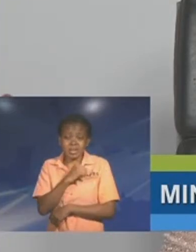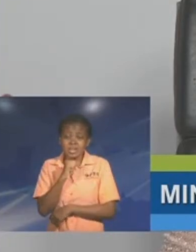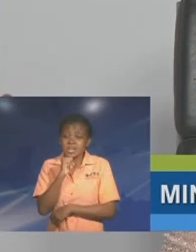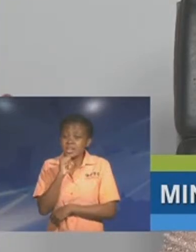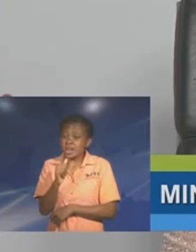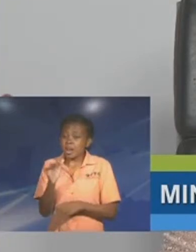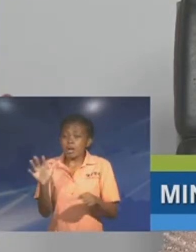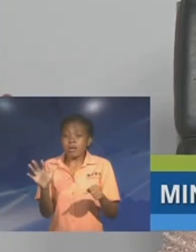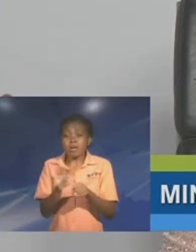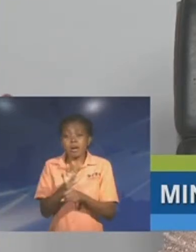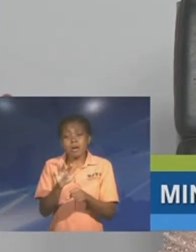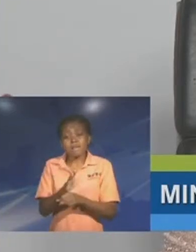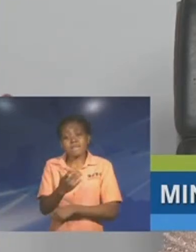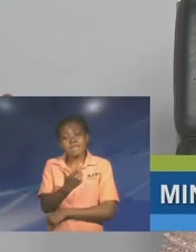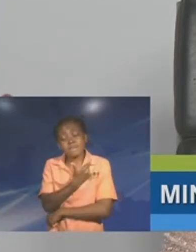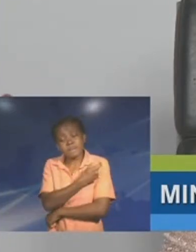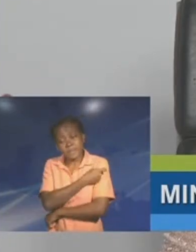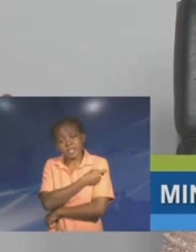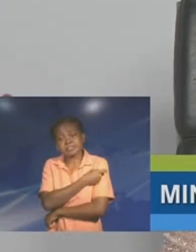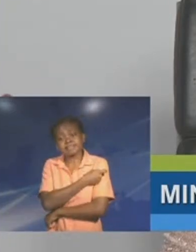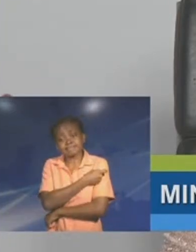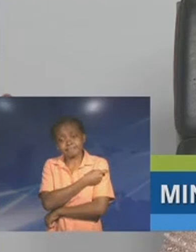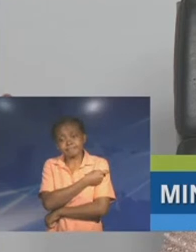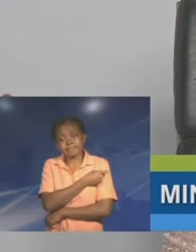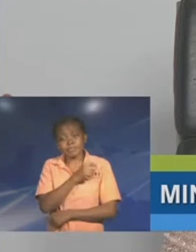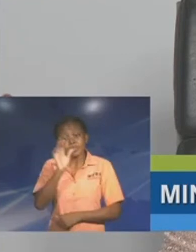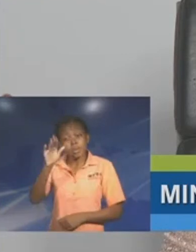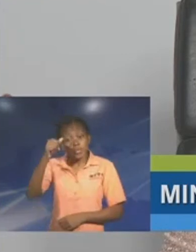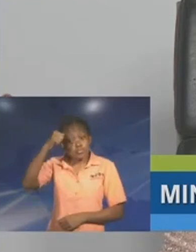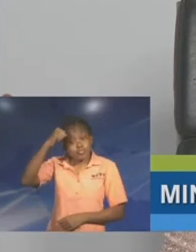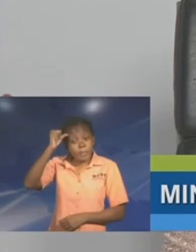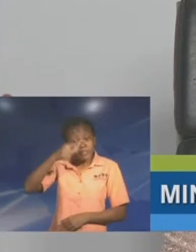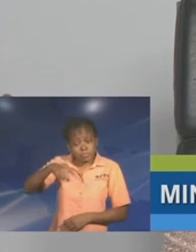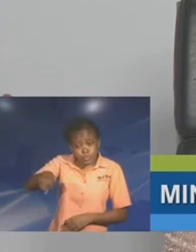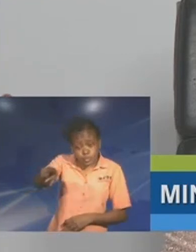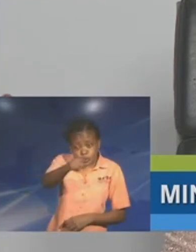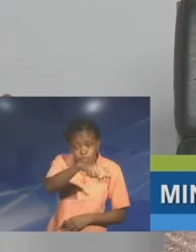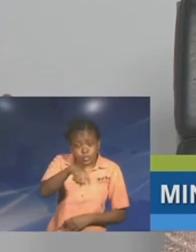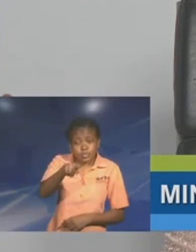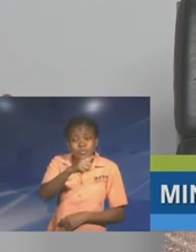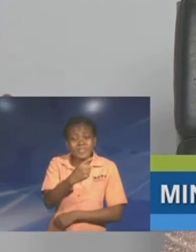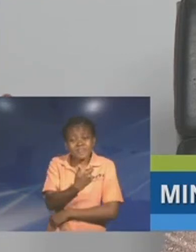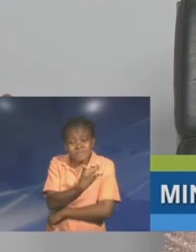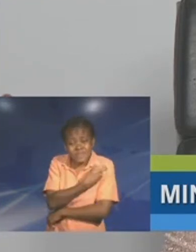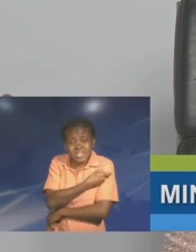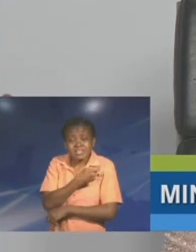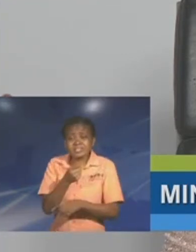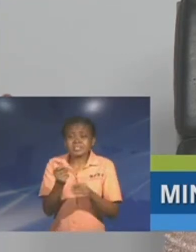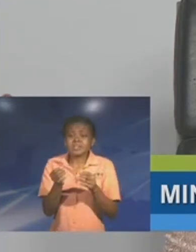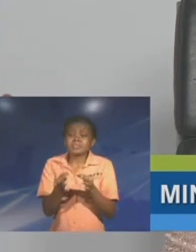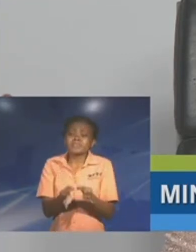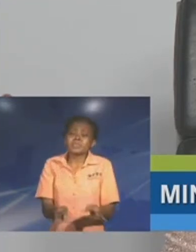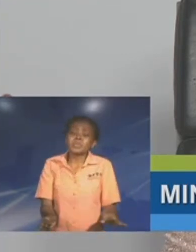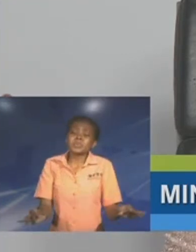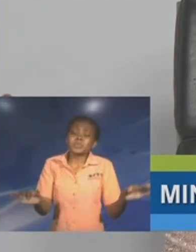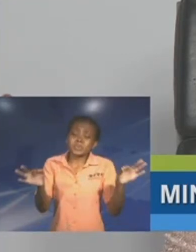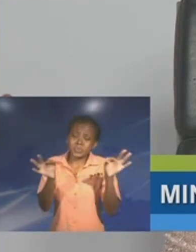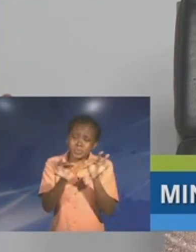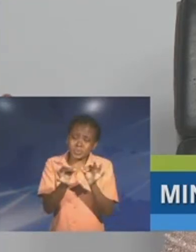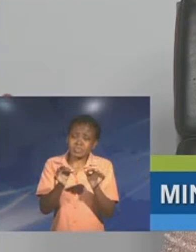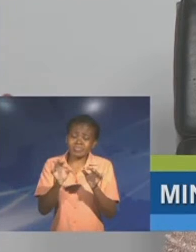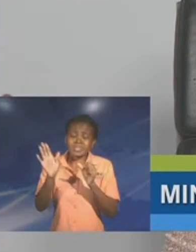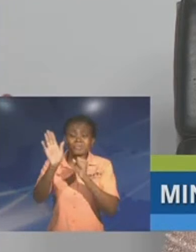vaccinated. This reminds us that vaccination is indeed beneficial and